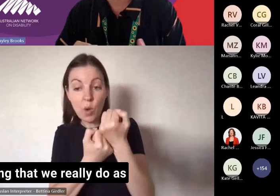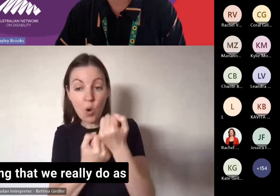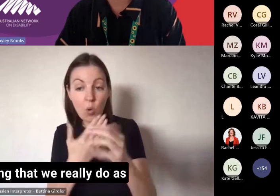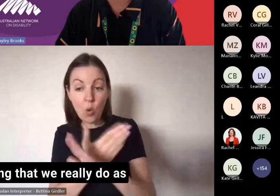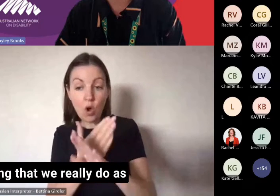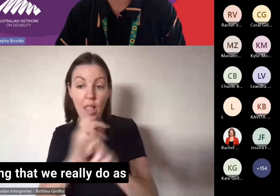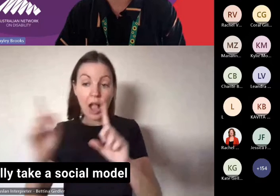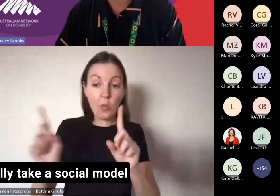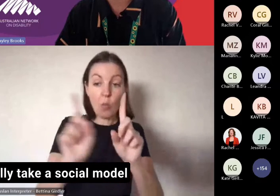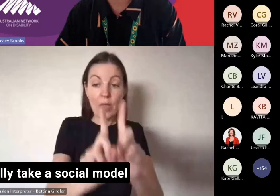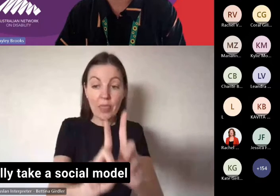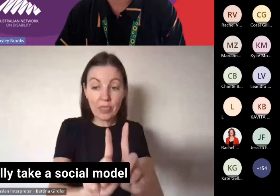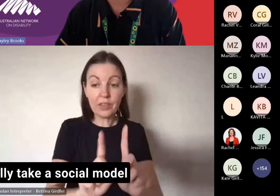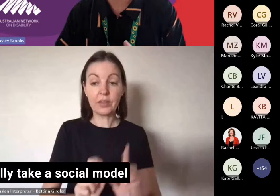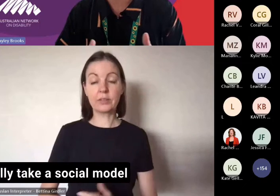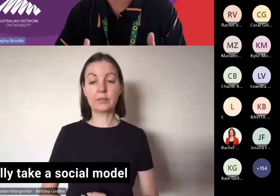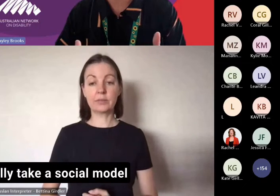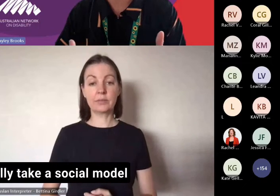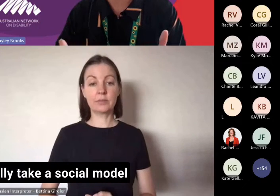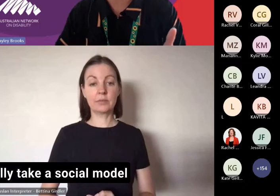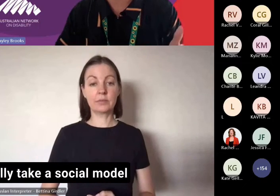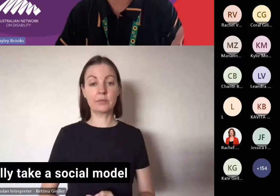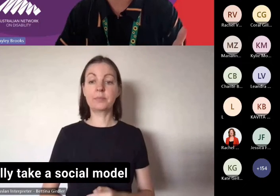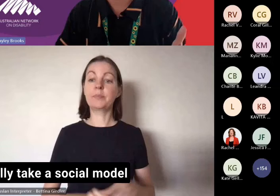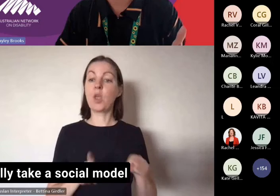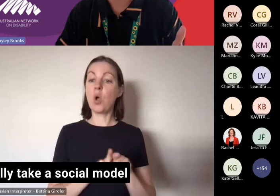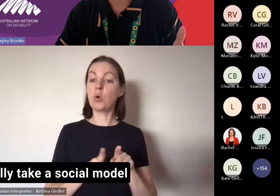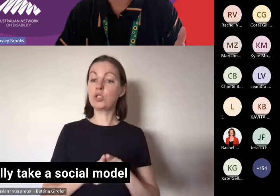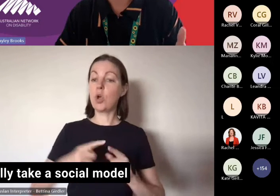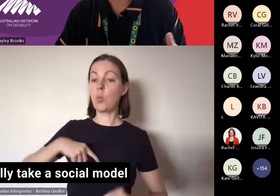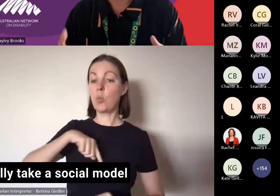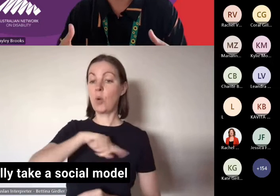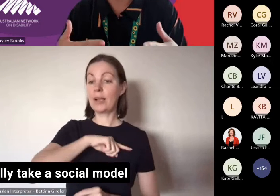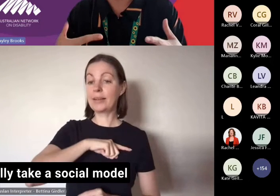that we really do as well is we really take a